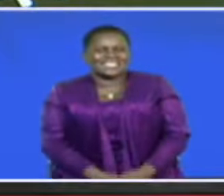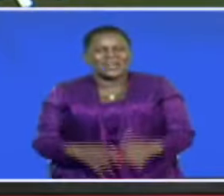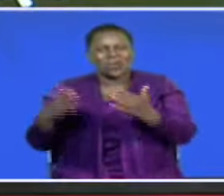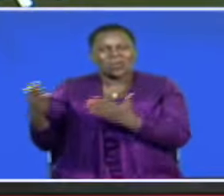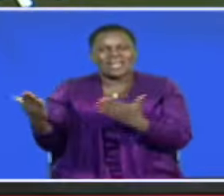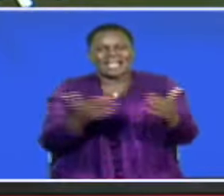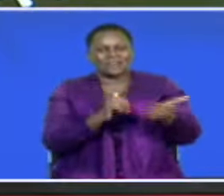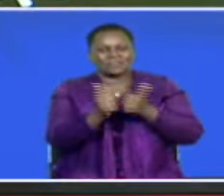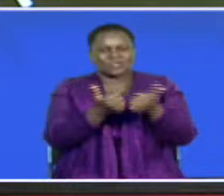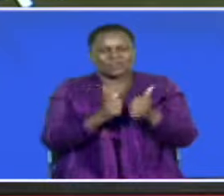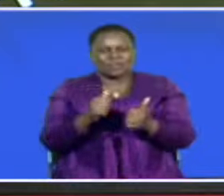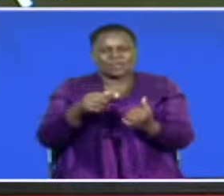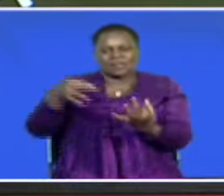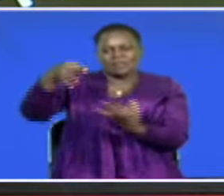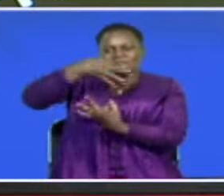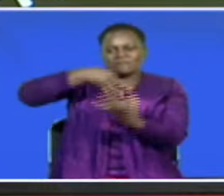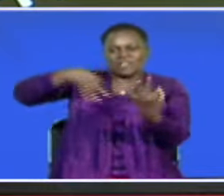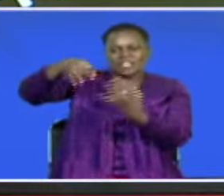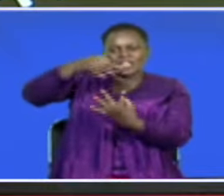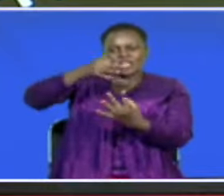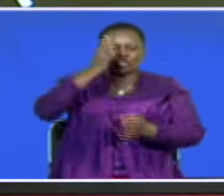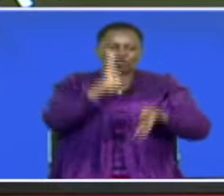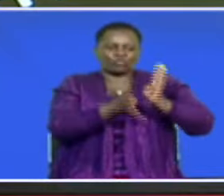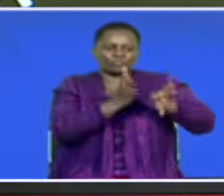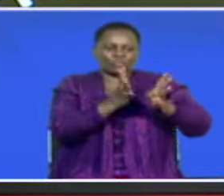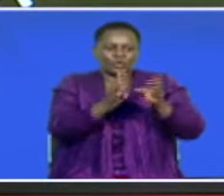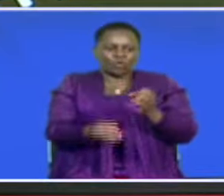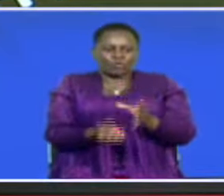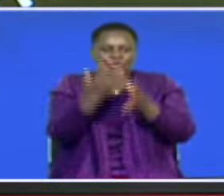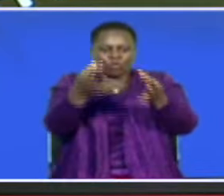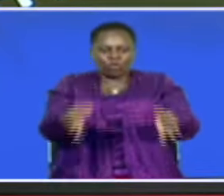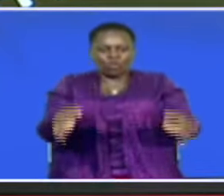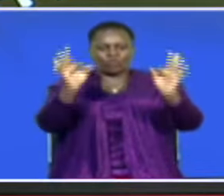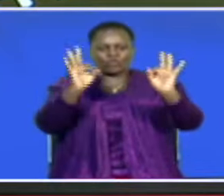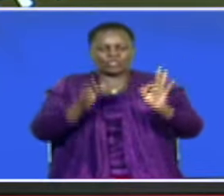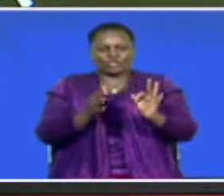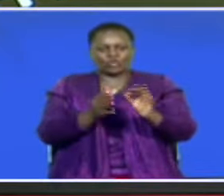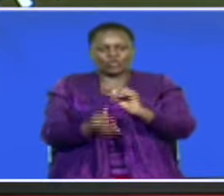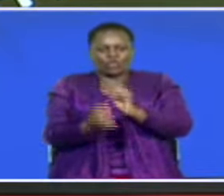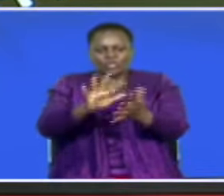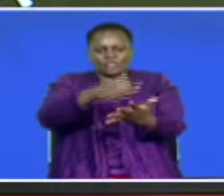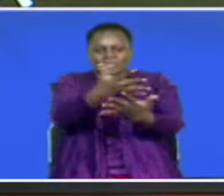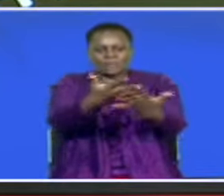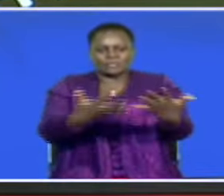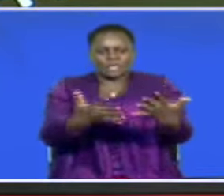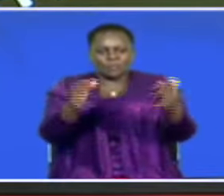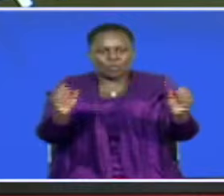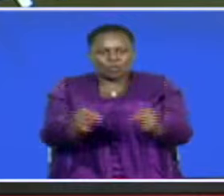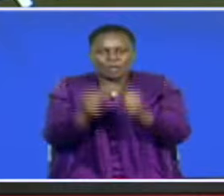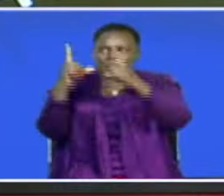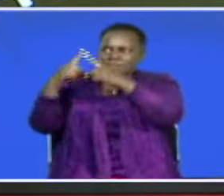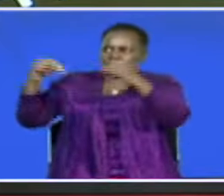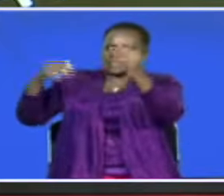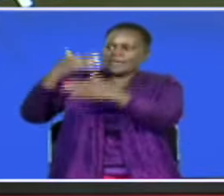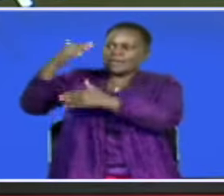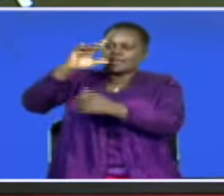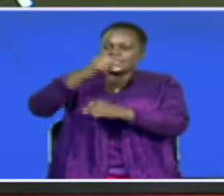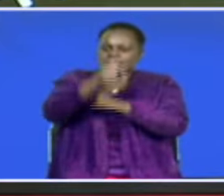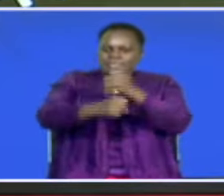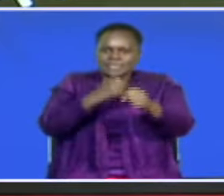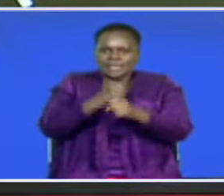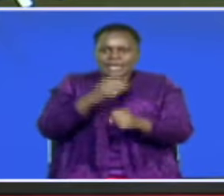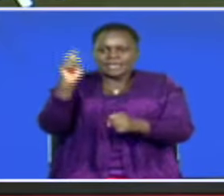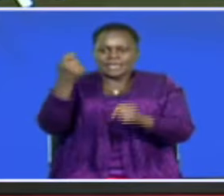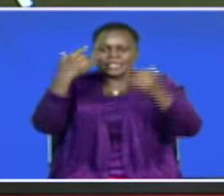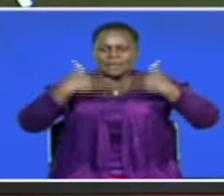Na mkaribu viwanjani, shirikisho la riadha nchini limezindua rasmi mwongozo wa mbio za Tokyo zitakazoandaliwa mwaka ujao. Wanariadha